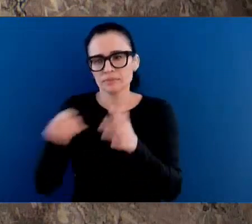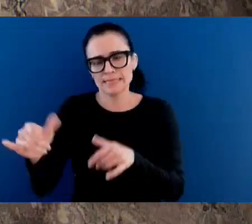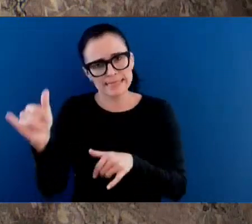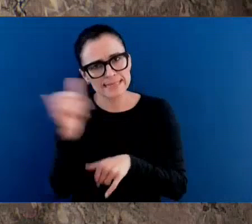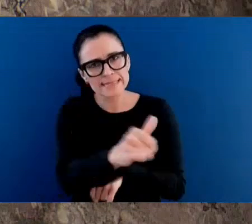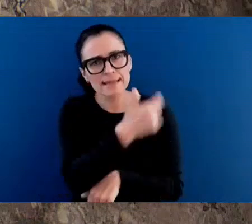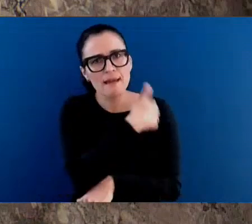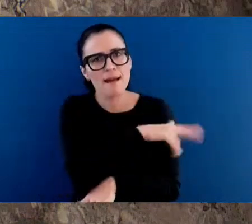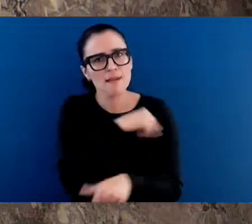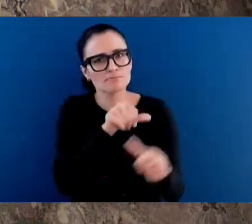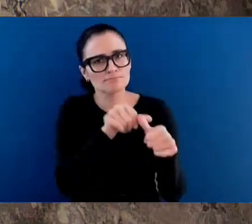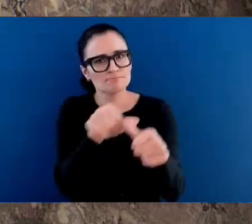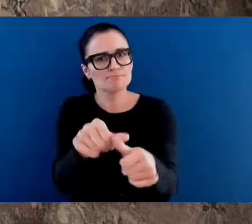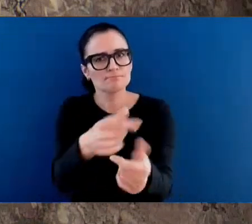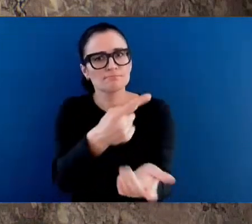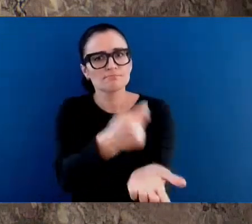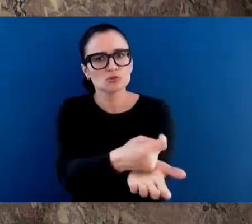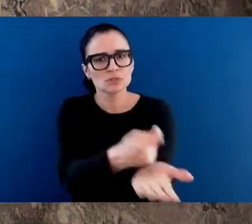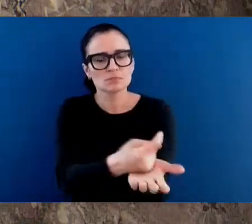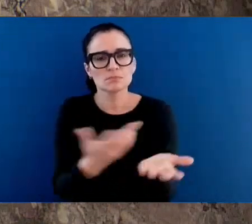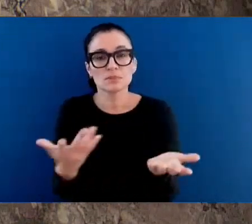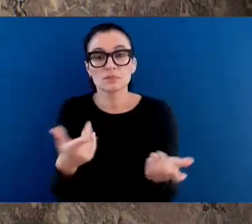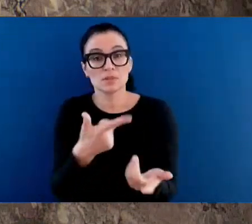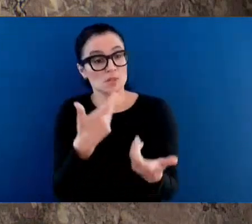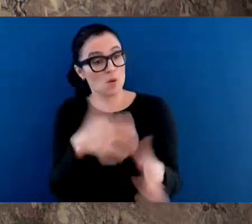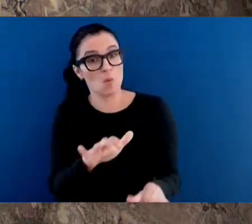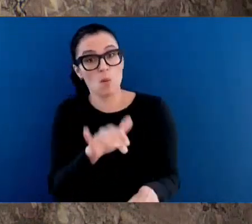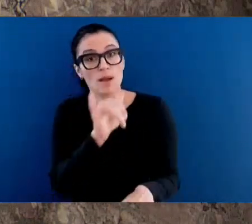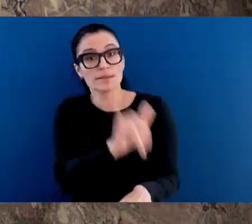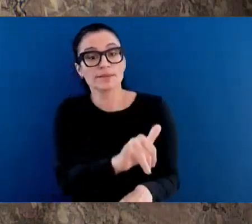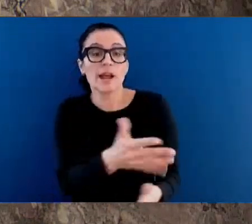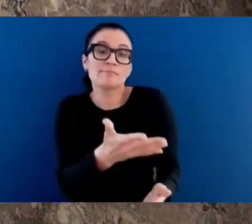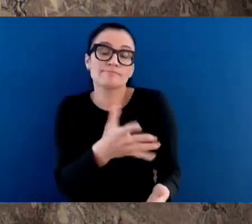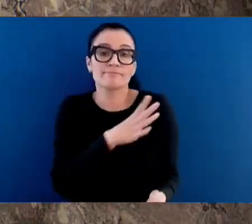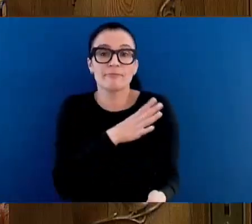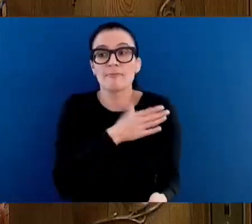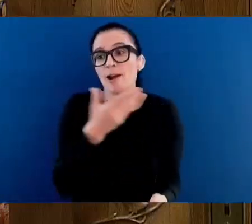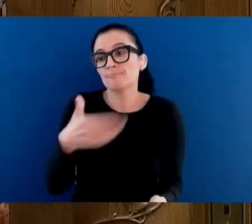families from suffering such unbearable loss?